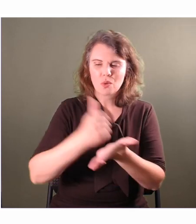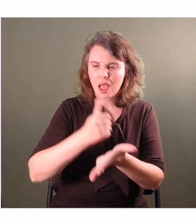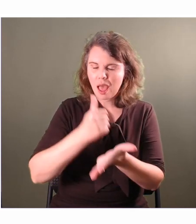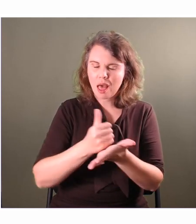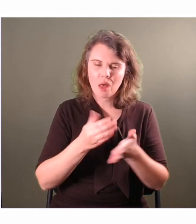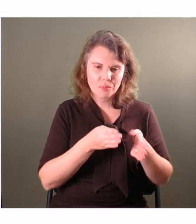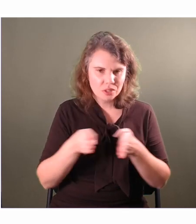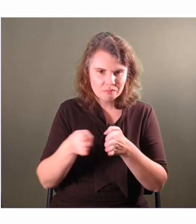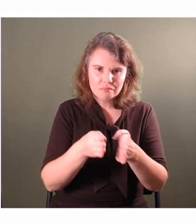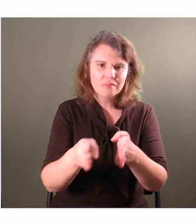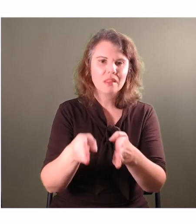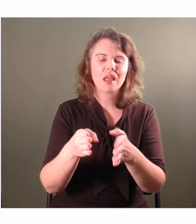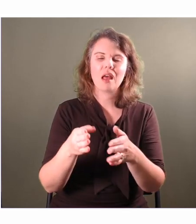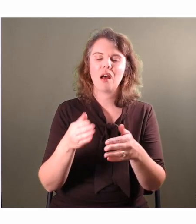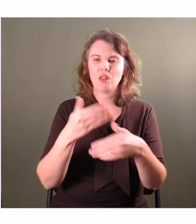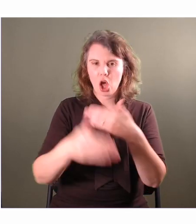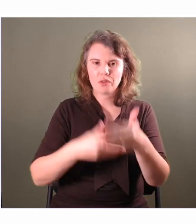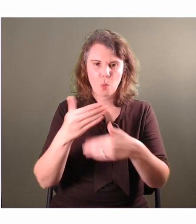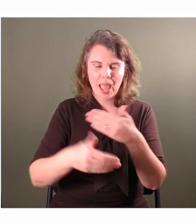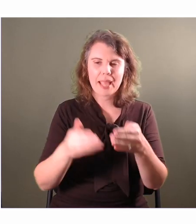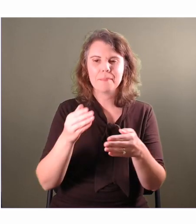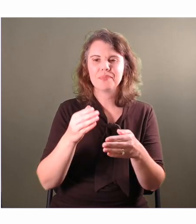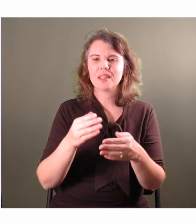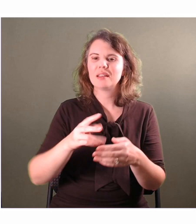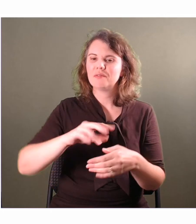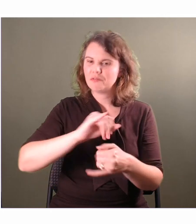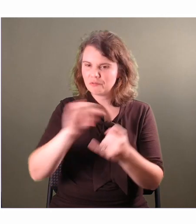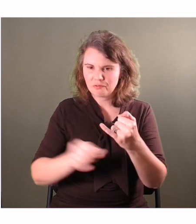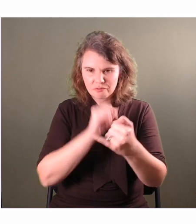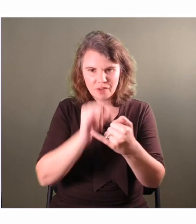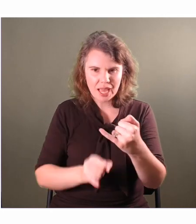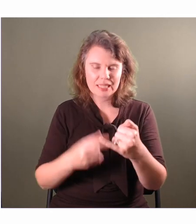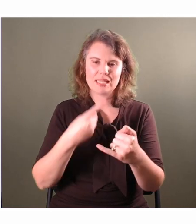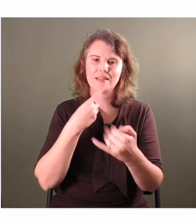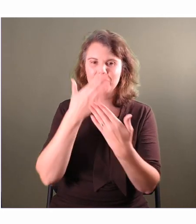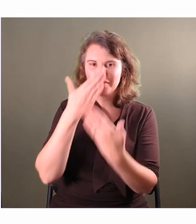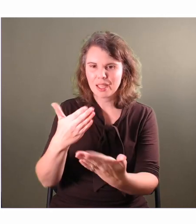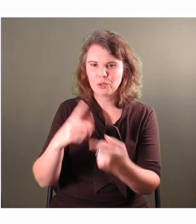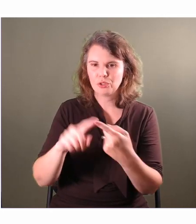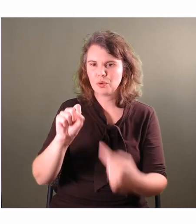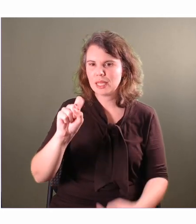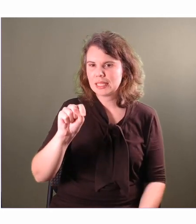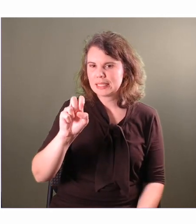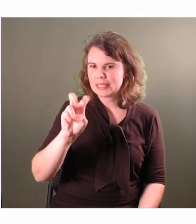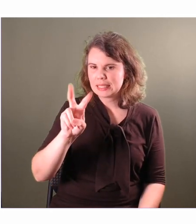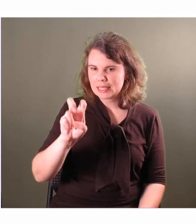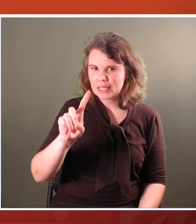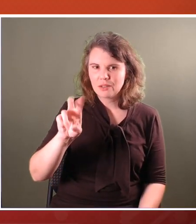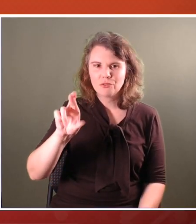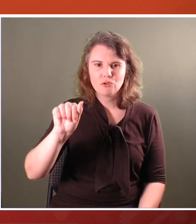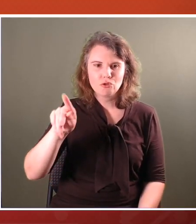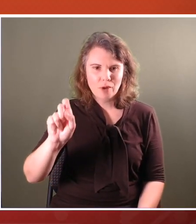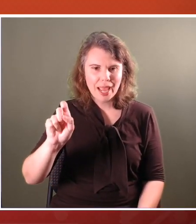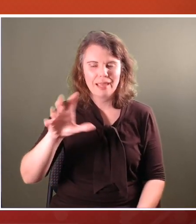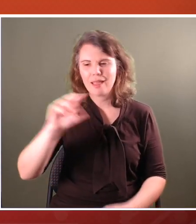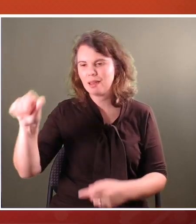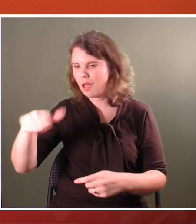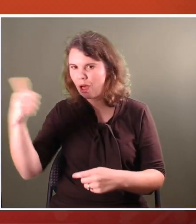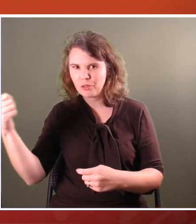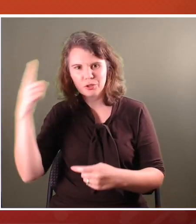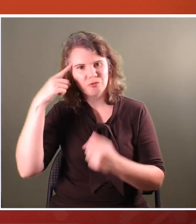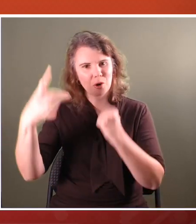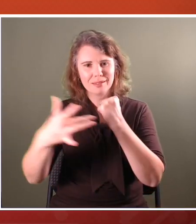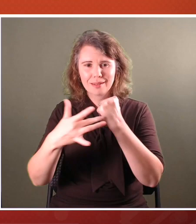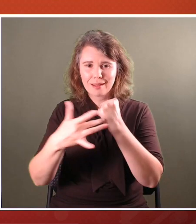way. Finally, I also want to thank Steve Drake, Dwayne Watson, and Tiffany Aurora for technical assistance. I have